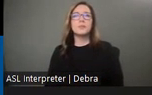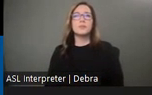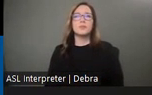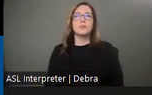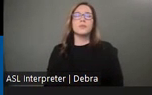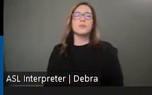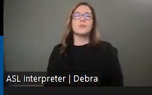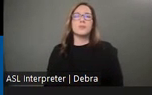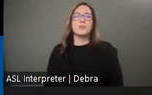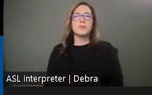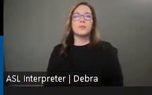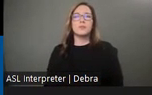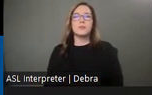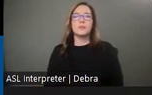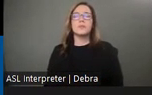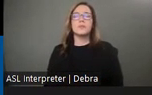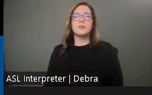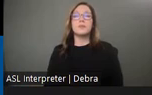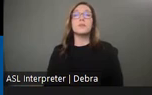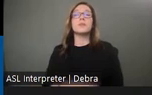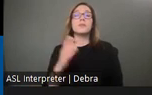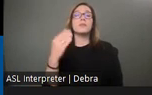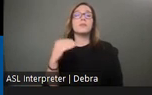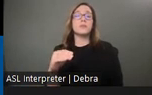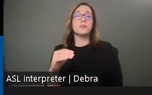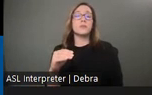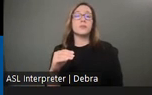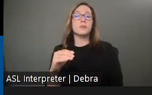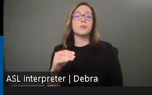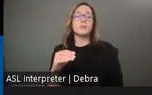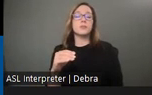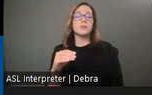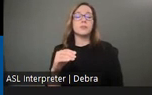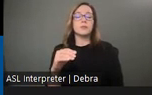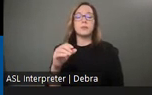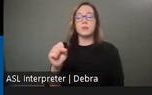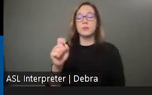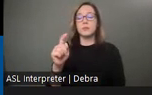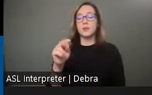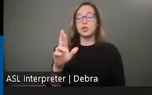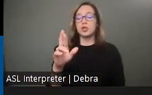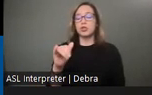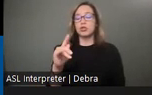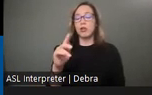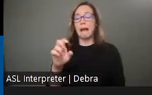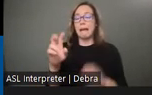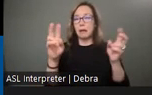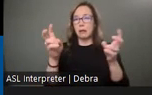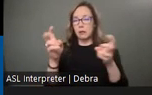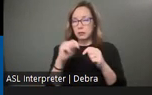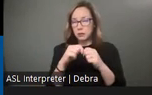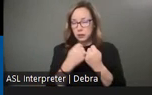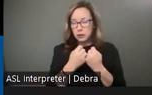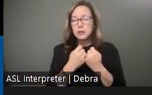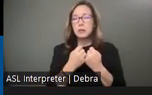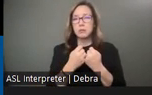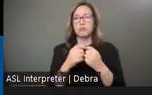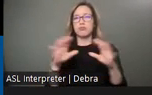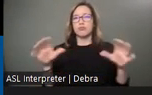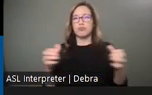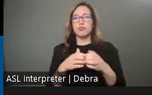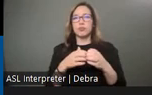And moving on to the next question, a strike team, and strike was in quotes, was put together during the Detroit